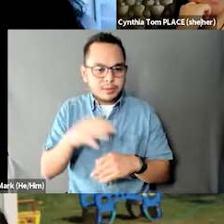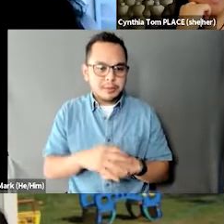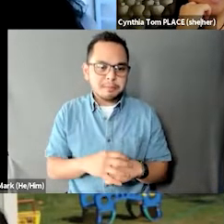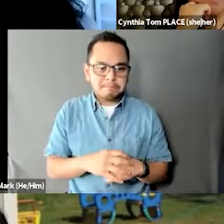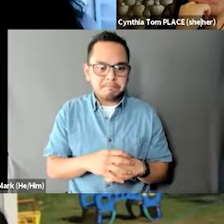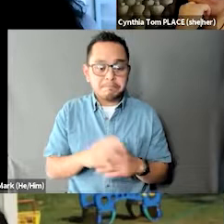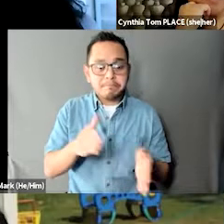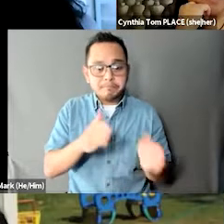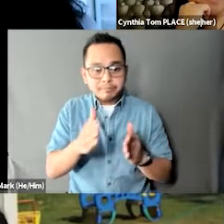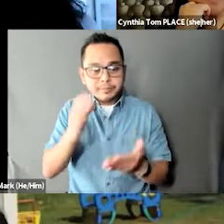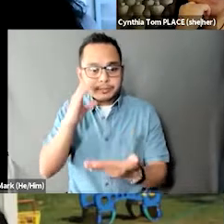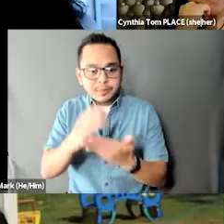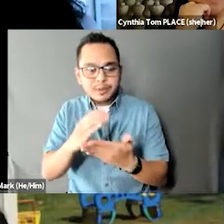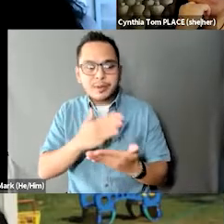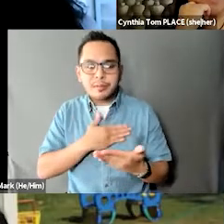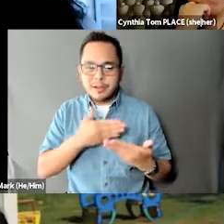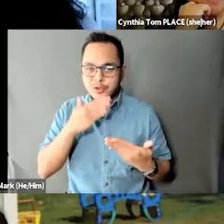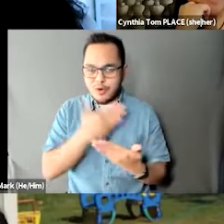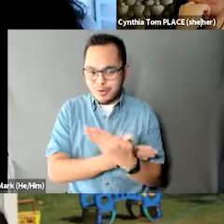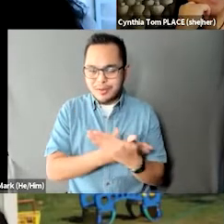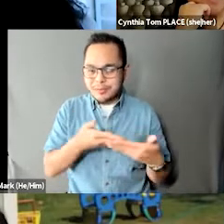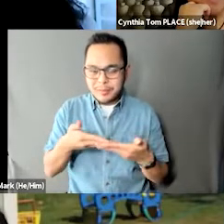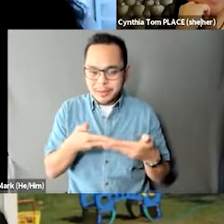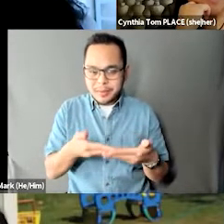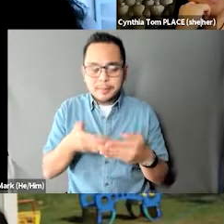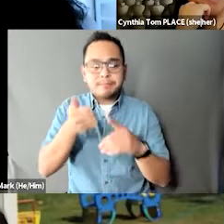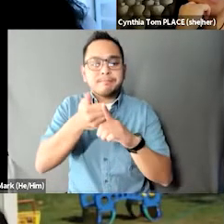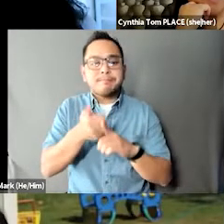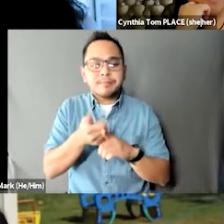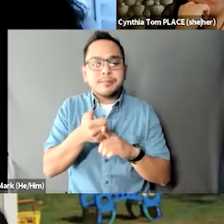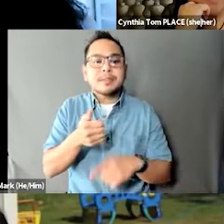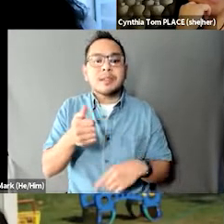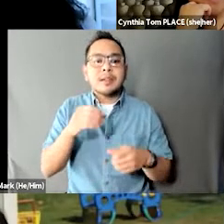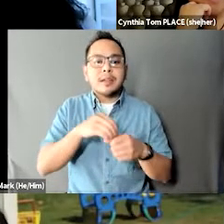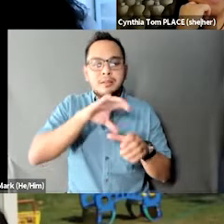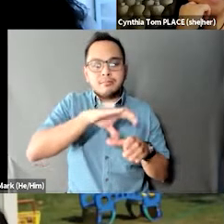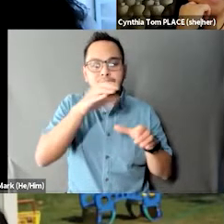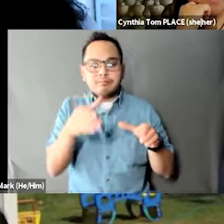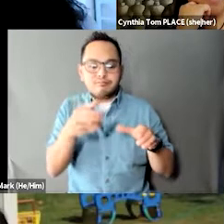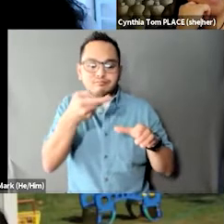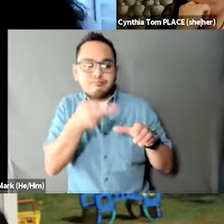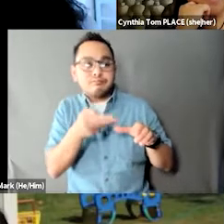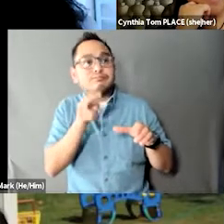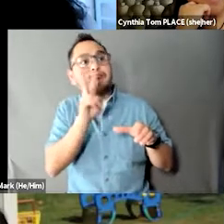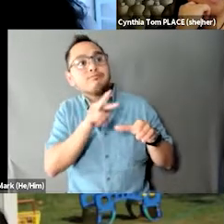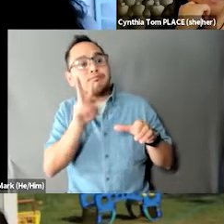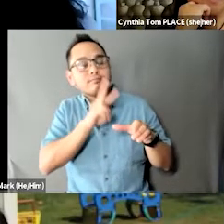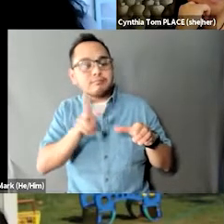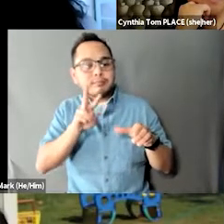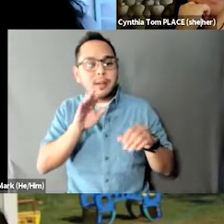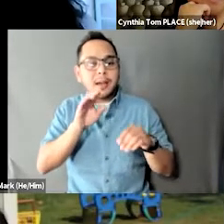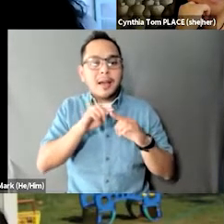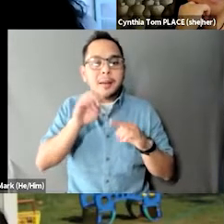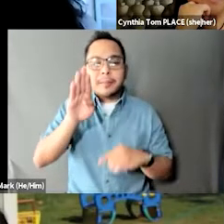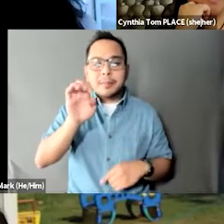Next to that is a photo of my infant daughter who is in her Paiute cradleboard. She's looking up at a